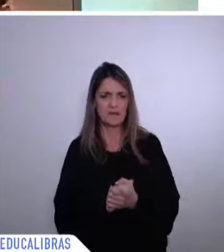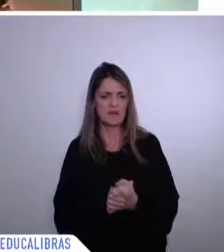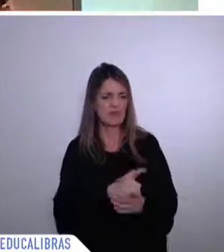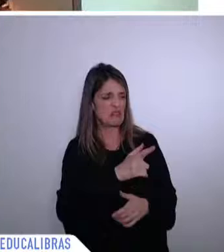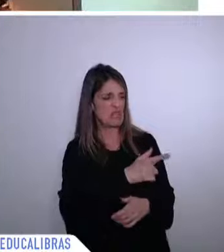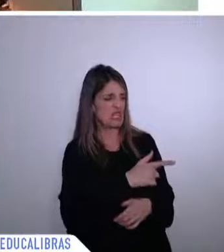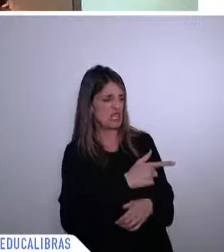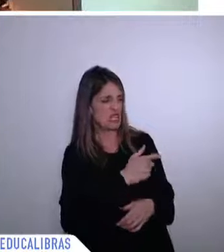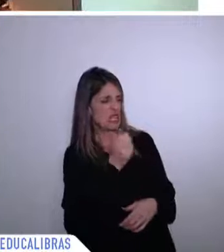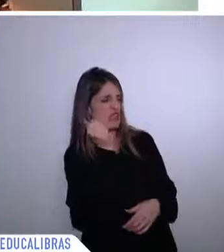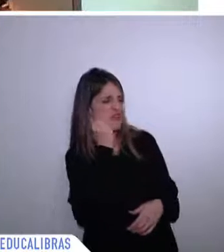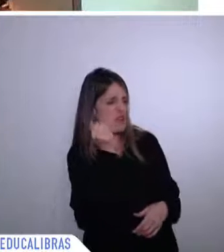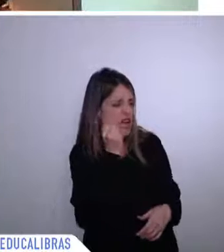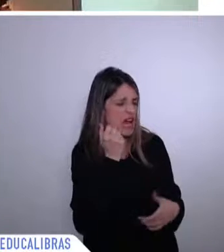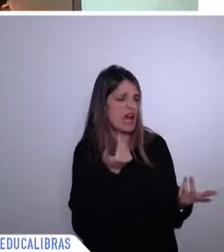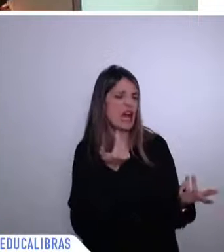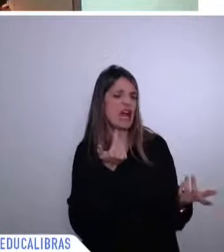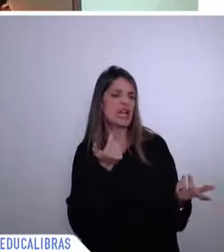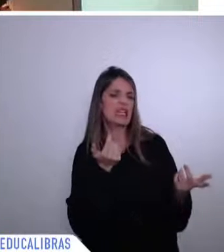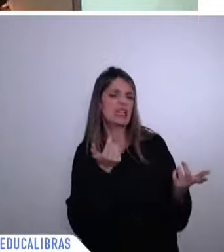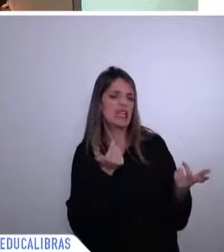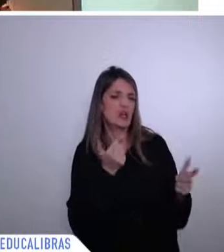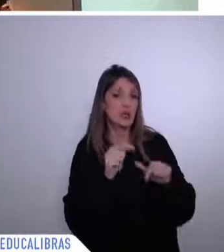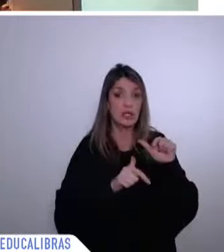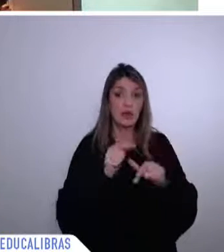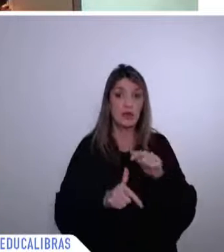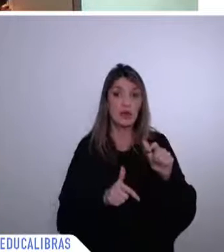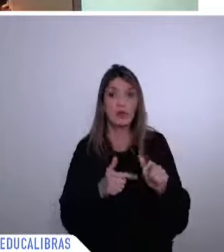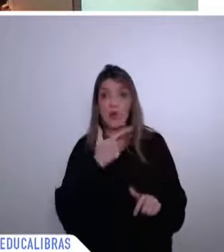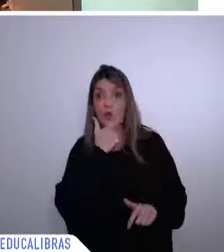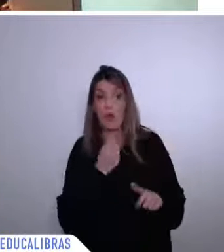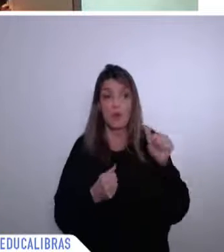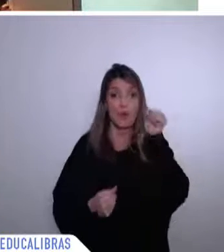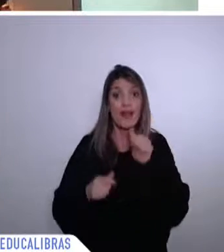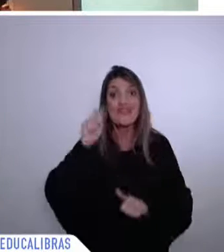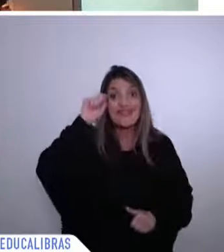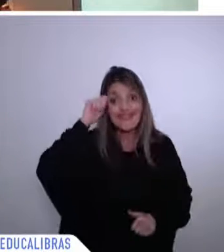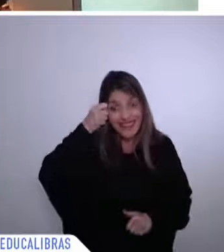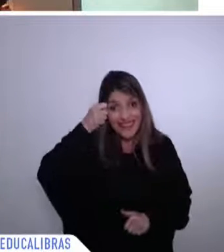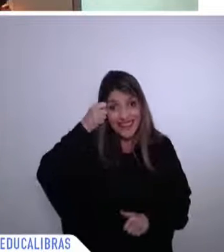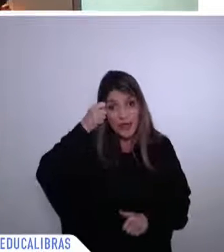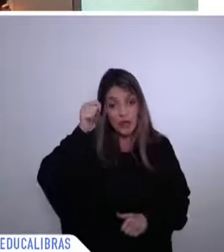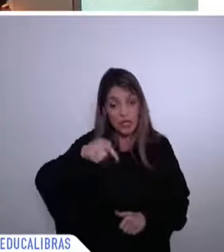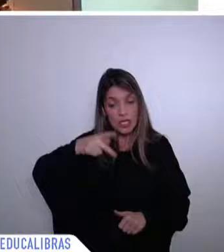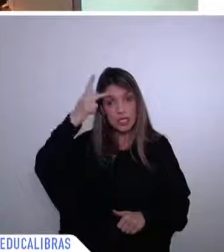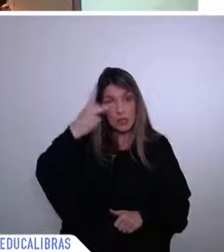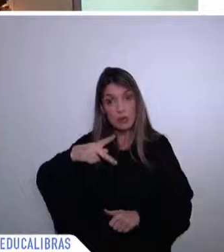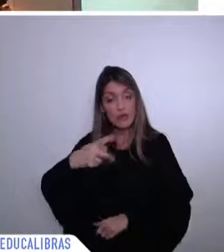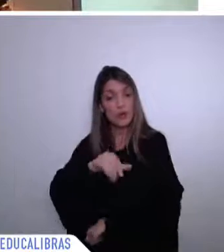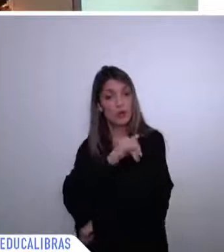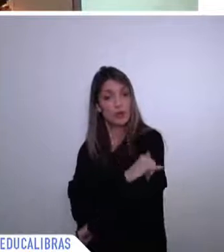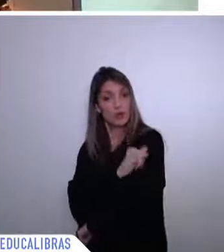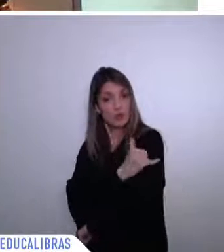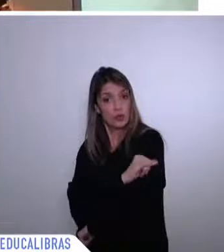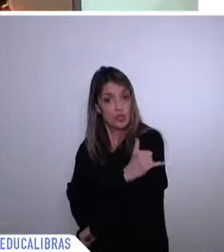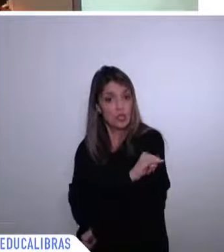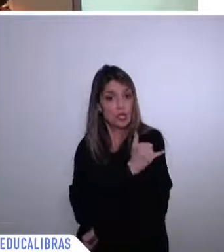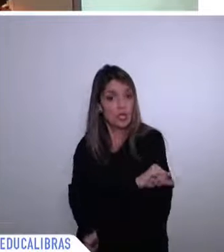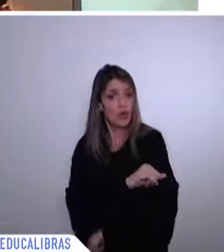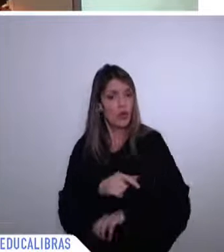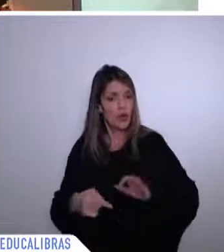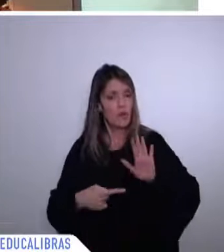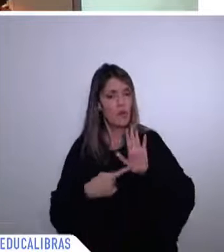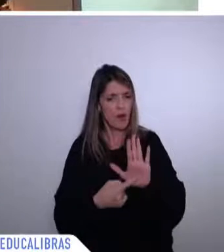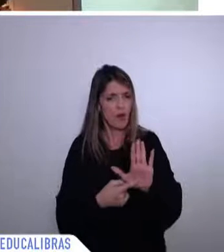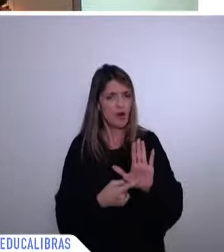the history of imprisonment due to loitering of Black workers in São Paulo and Rio on